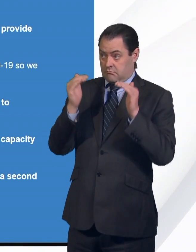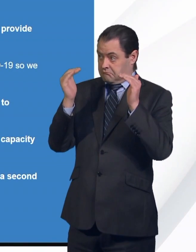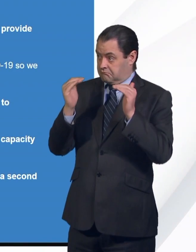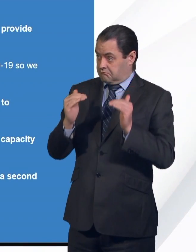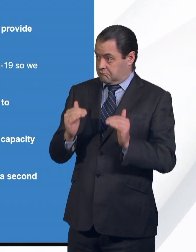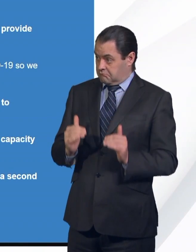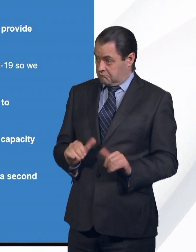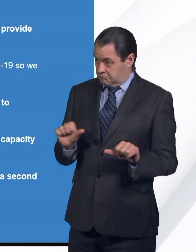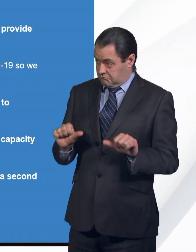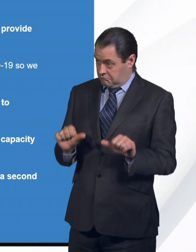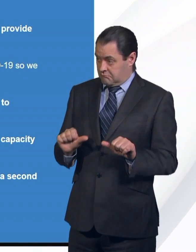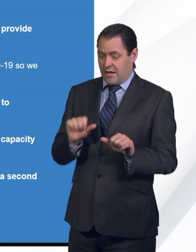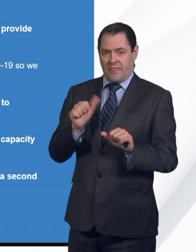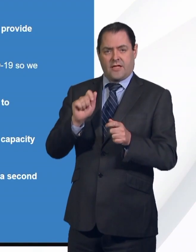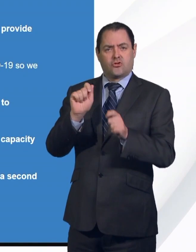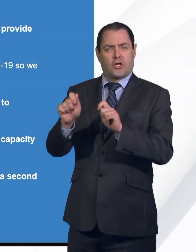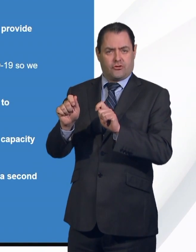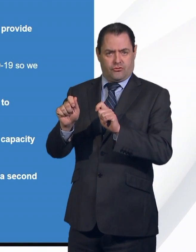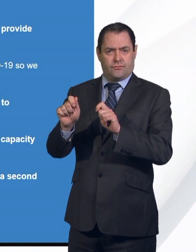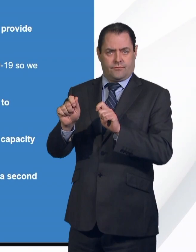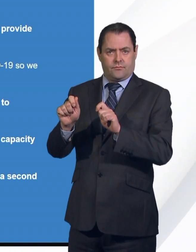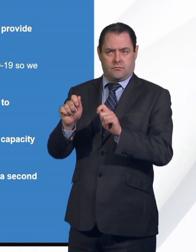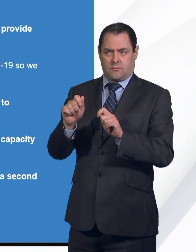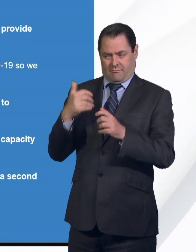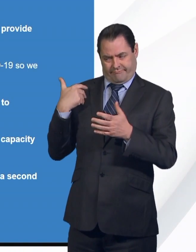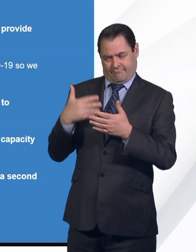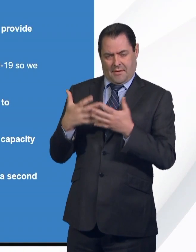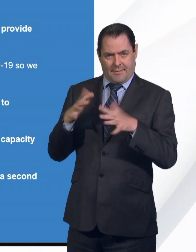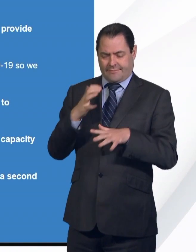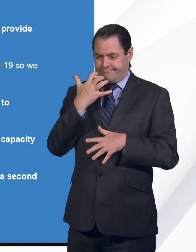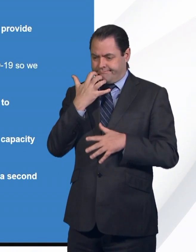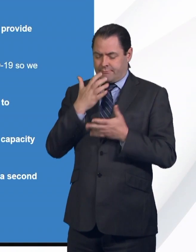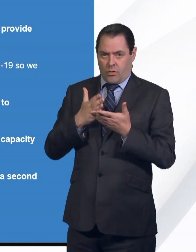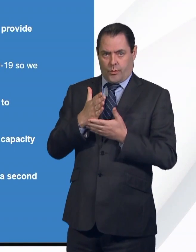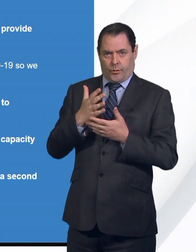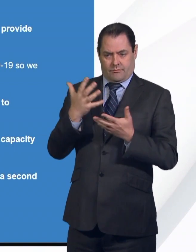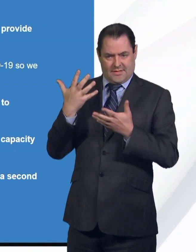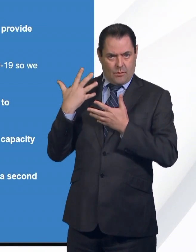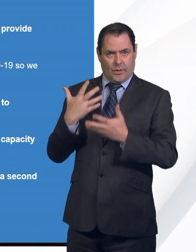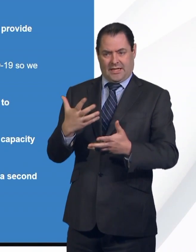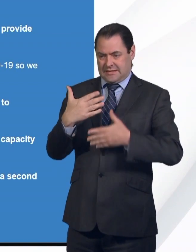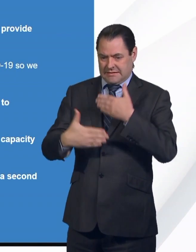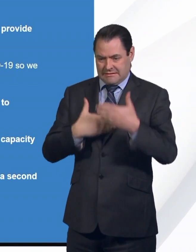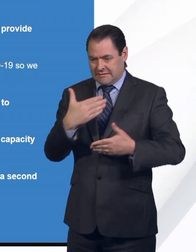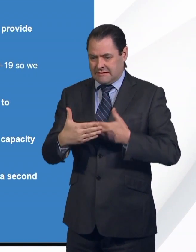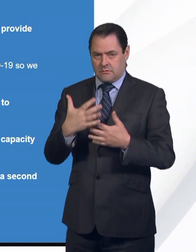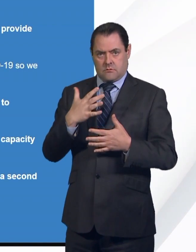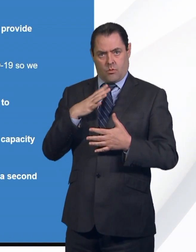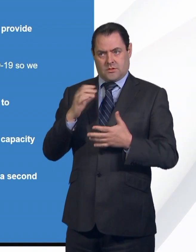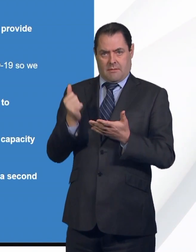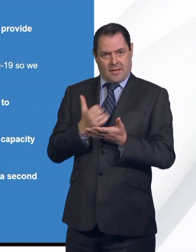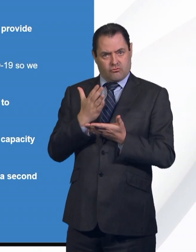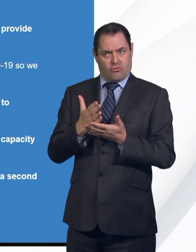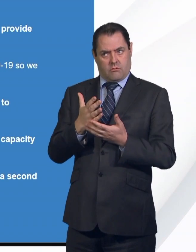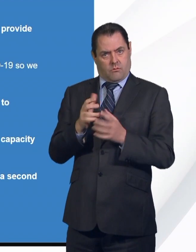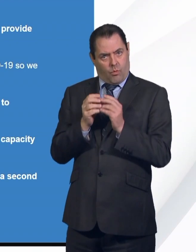because we must not risk all the hard work and sacrifice of the British people. At all times, we're